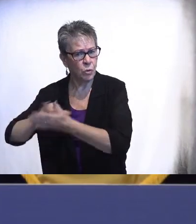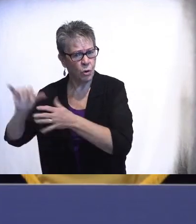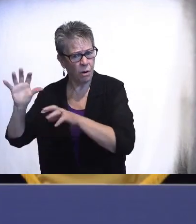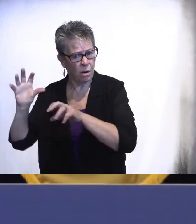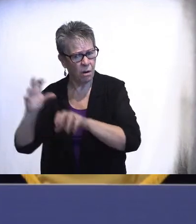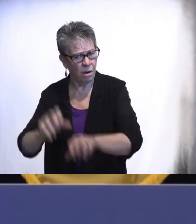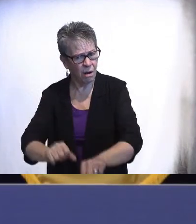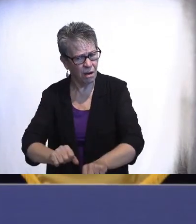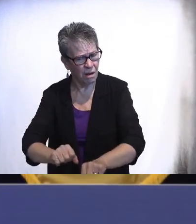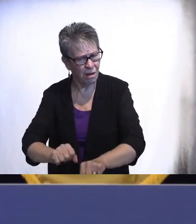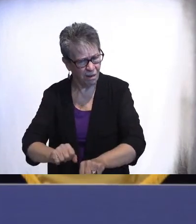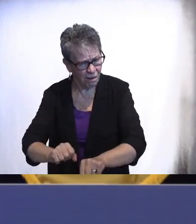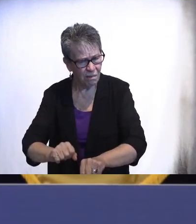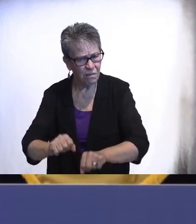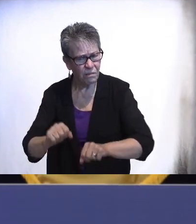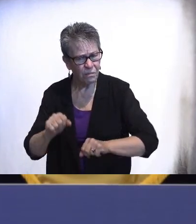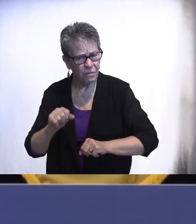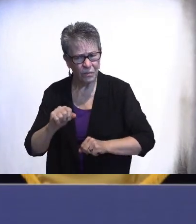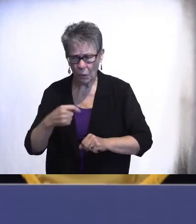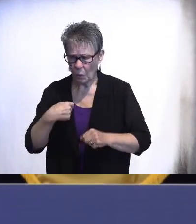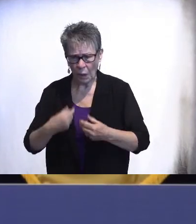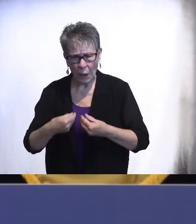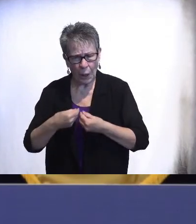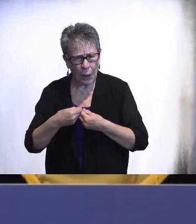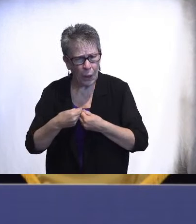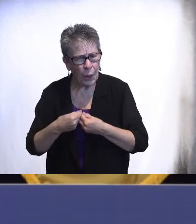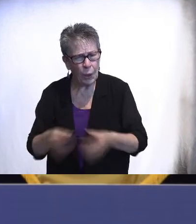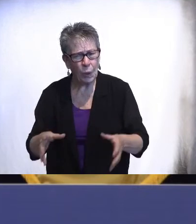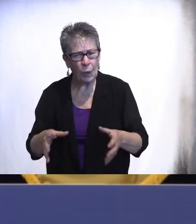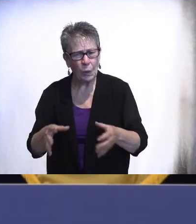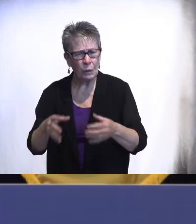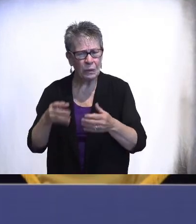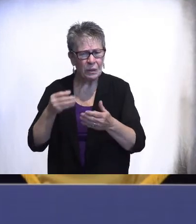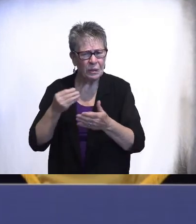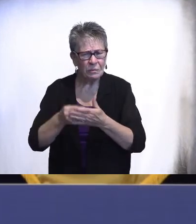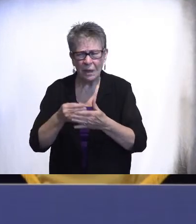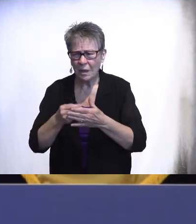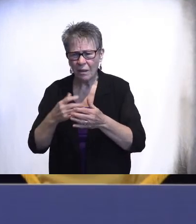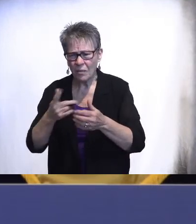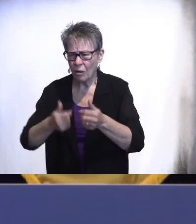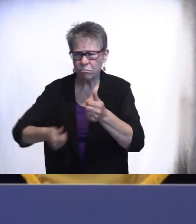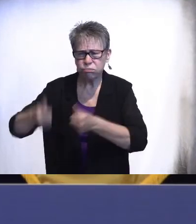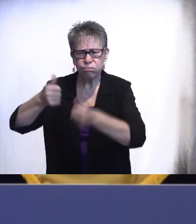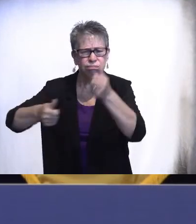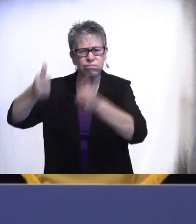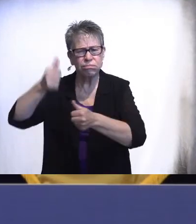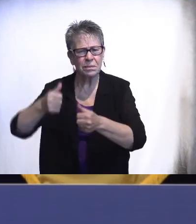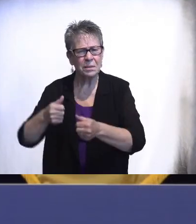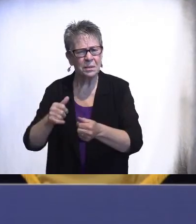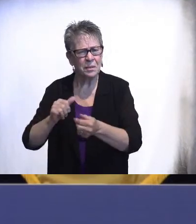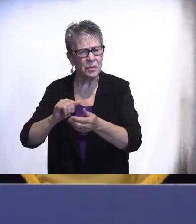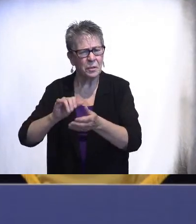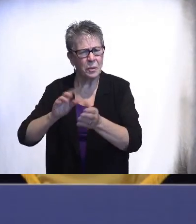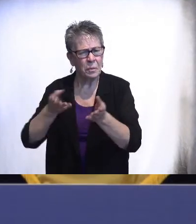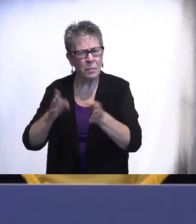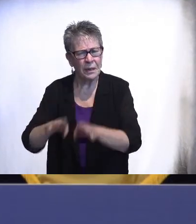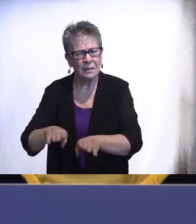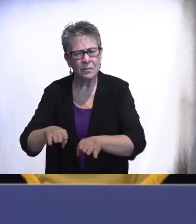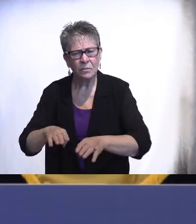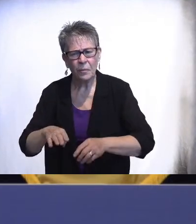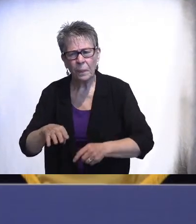of sports betting in the Mid-Atlantic? Who do you like in the game, by the way? Whatever team wins.